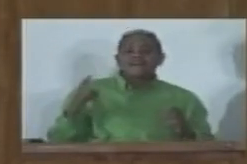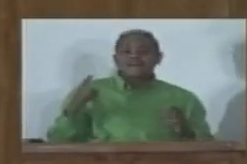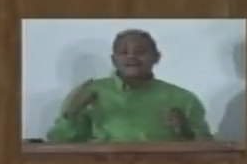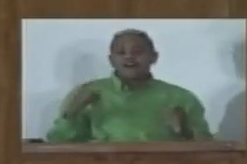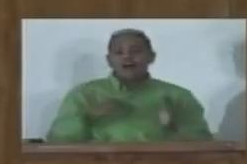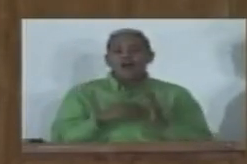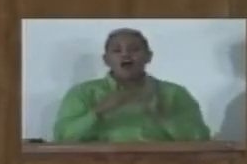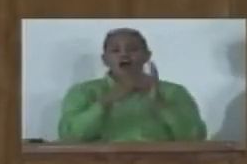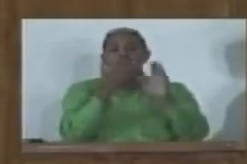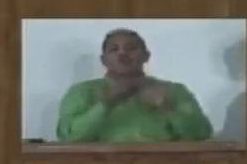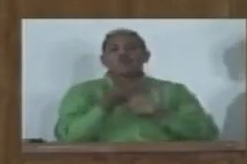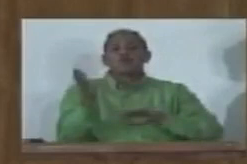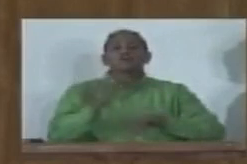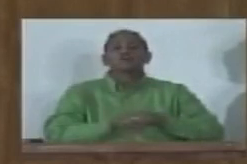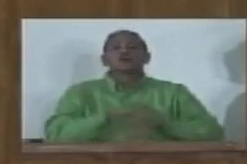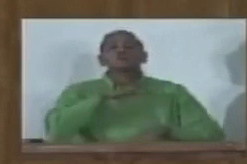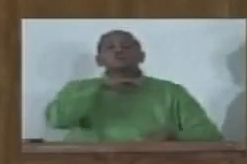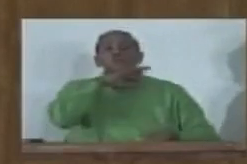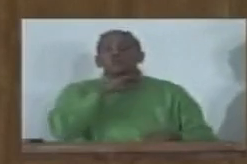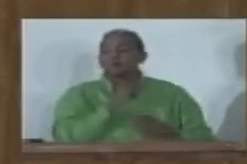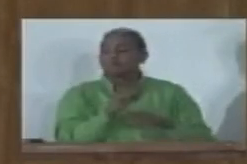waste and corrupt practices.